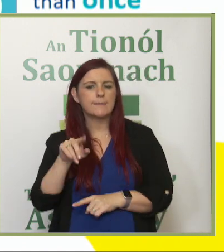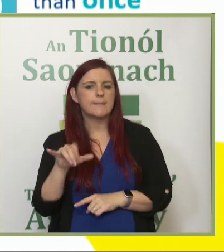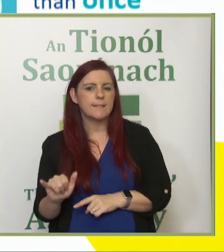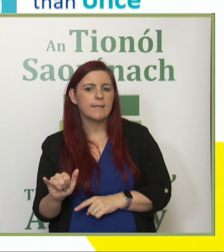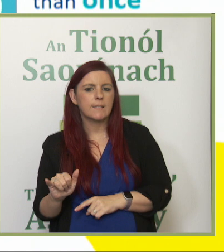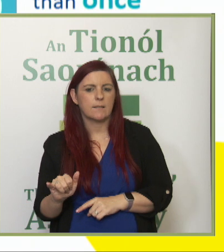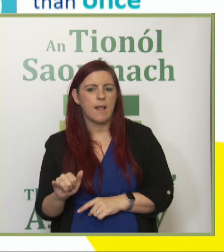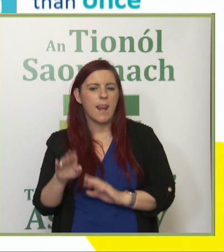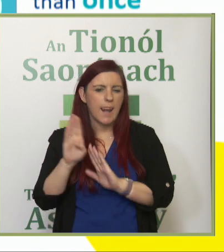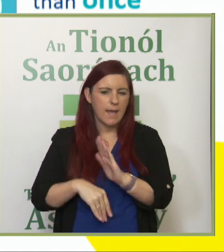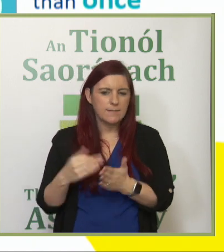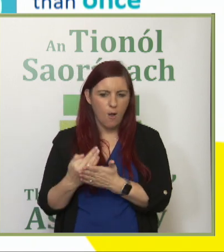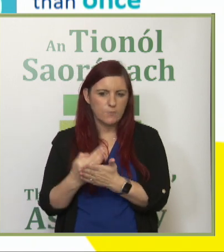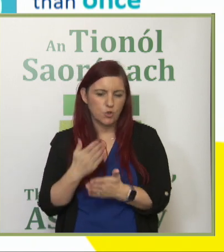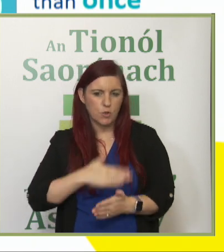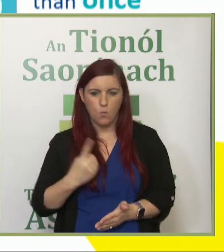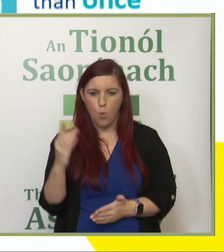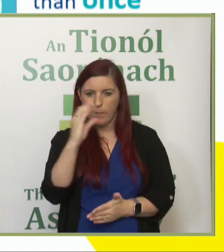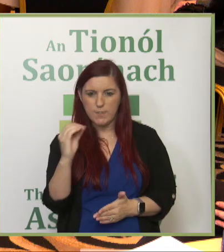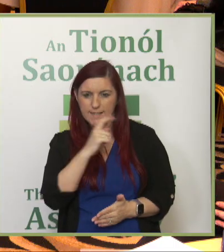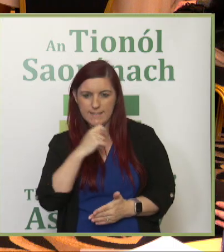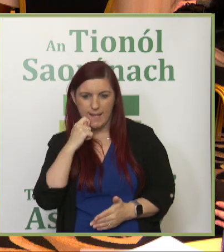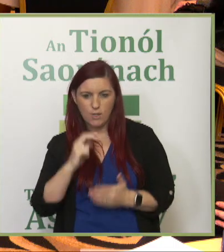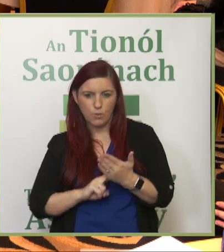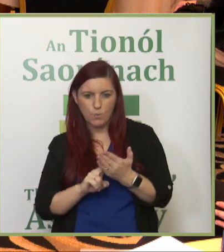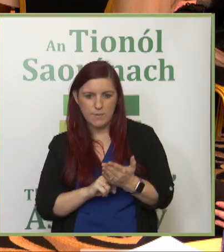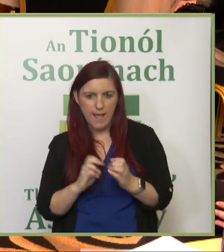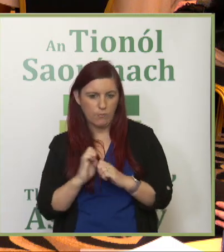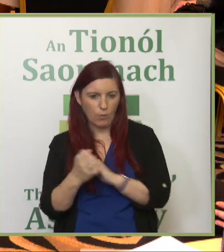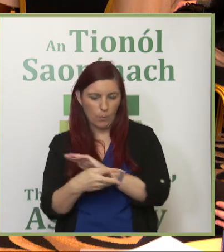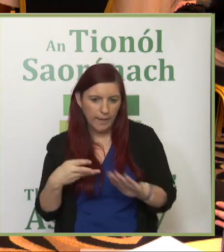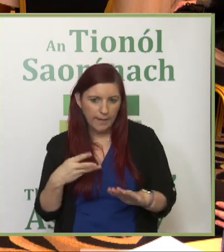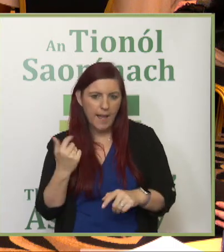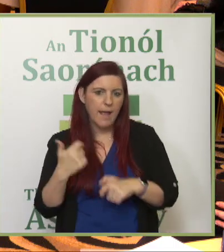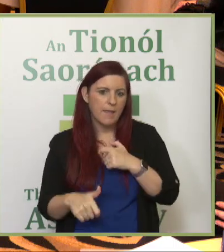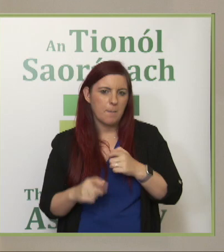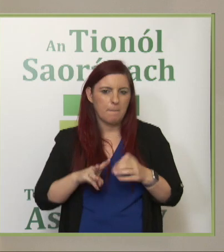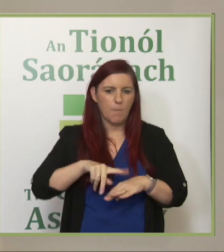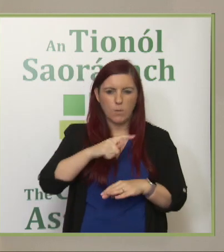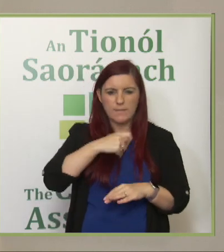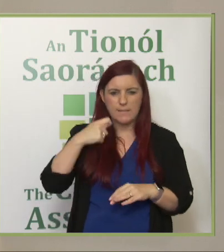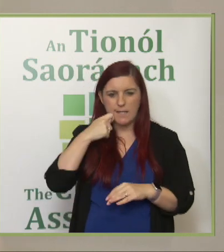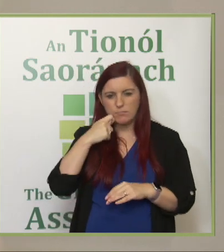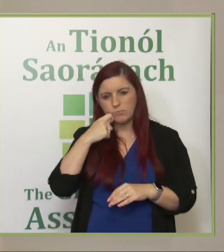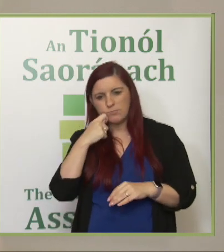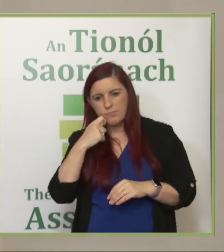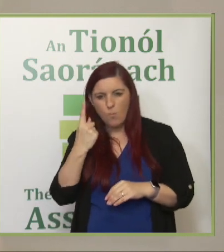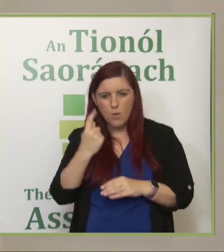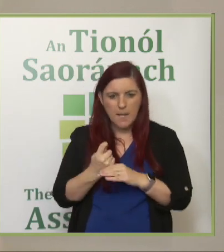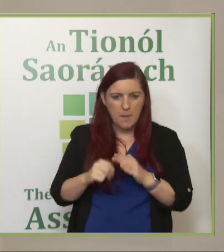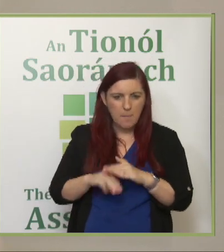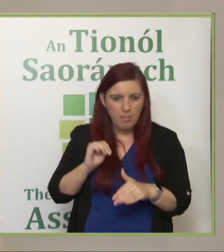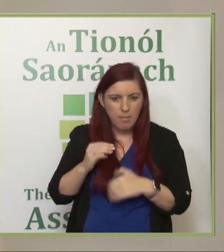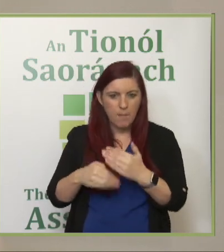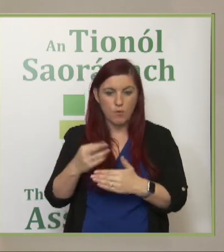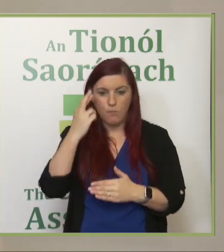much less frequently, with just 1% reporting that they used it weekly and 90% using it less than monthly. However, it should be remembered that this survey